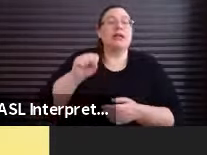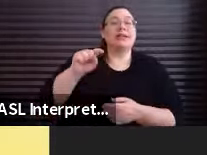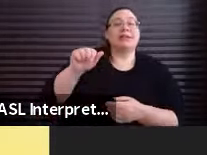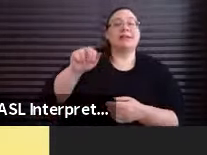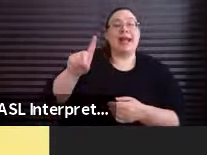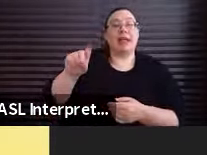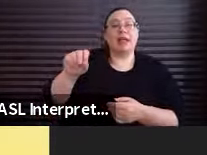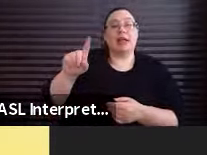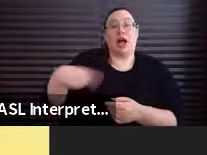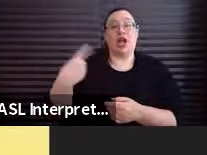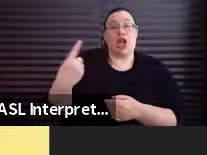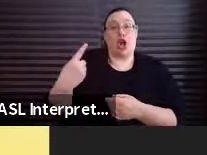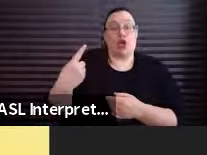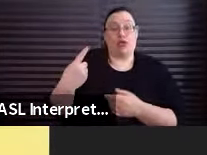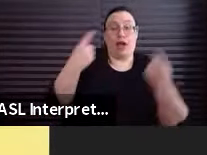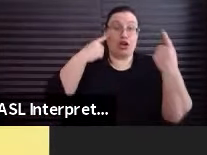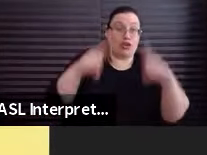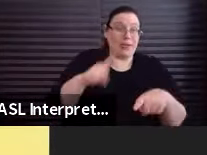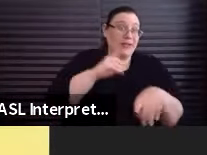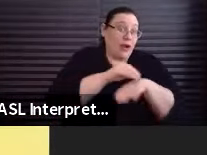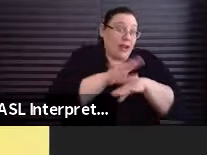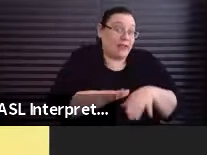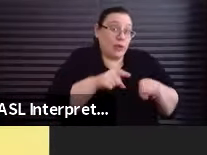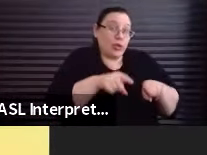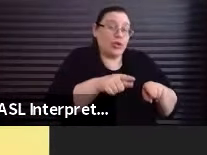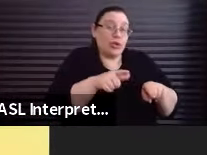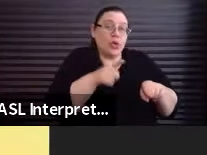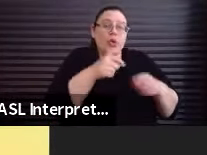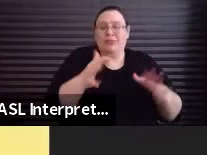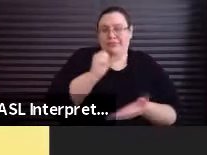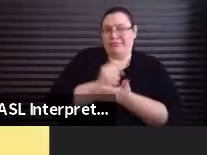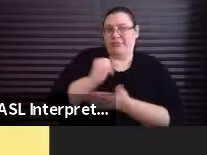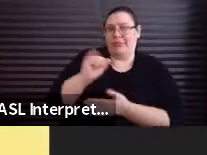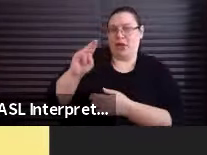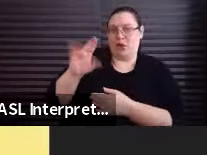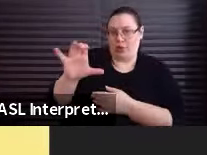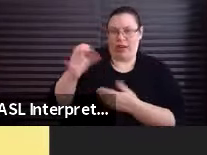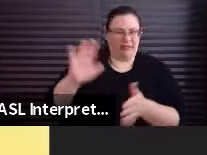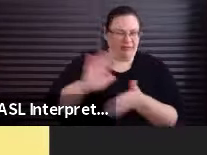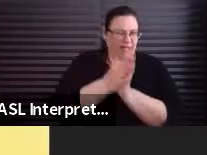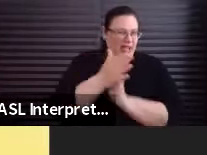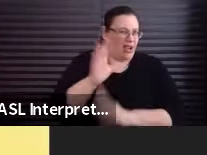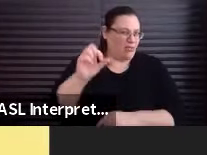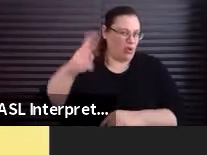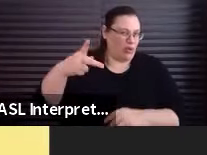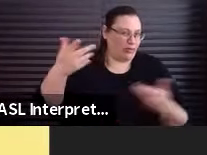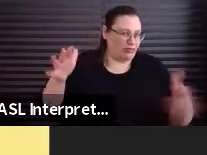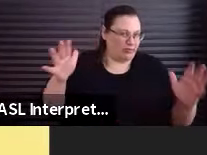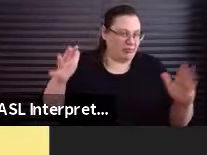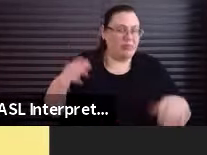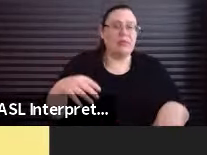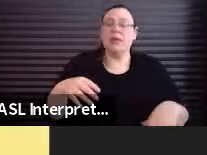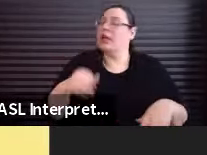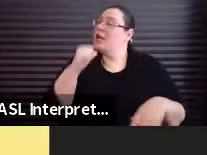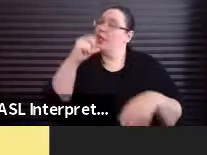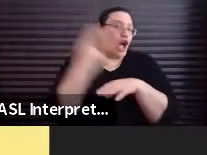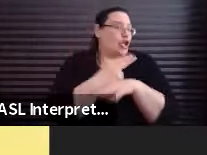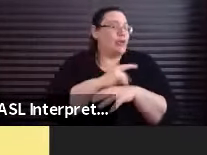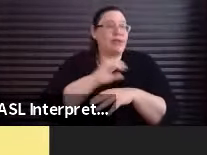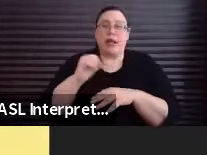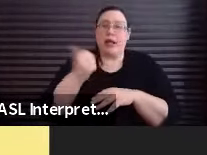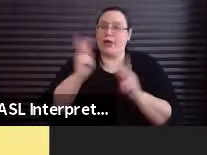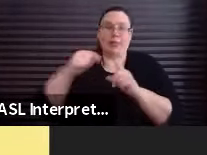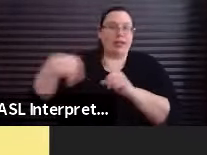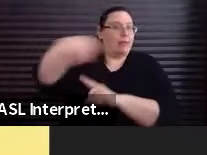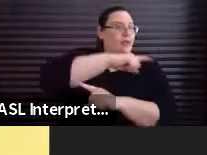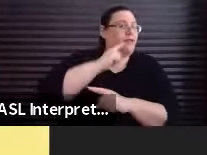to influencers who are incorporated, have their own corporation. They are not using anyone else in their